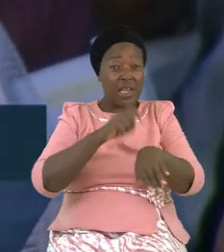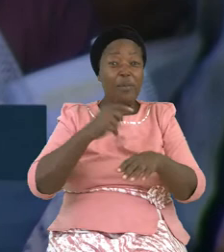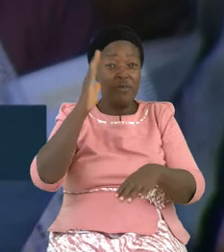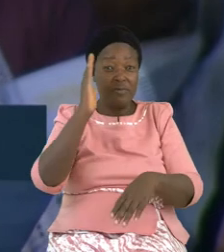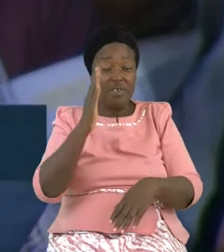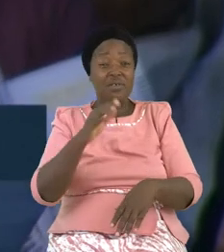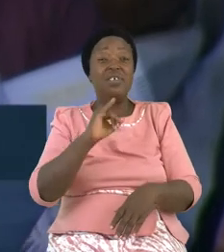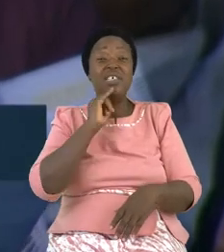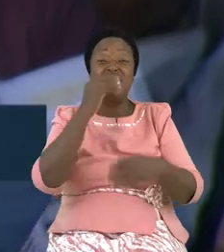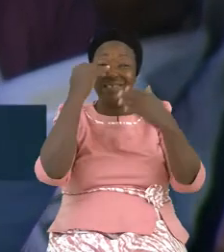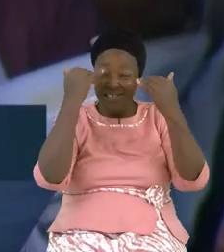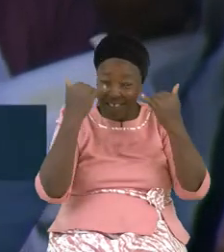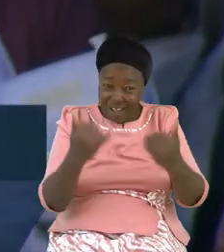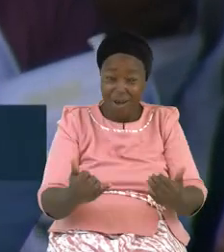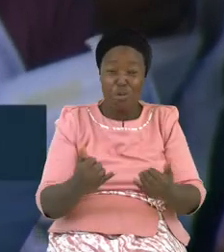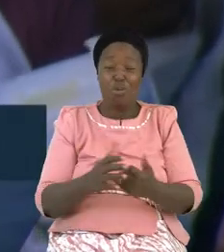fill the form.